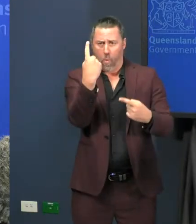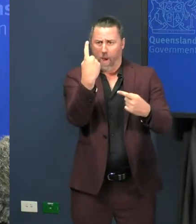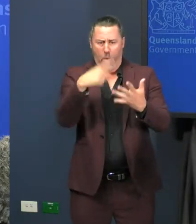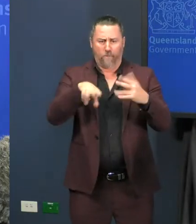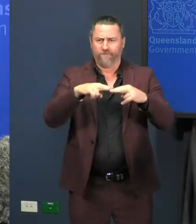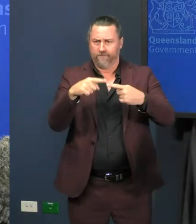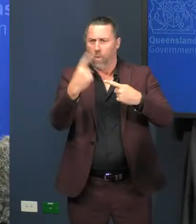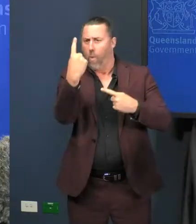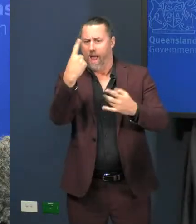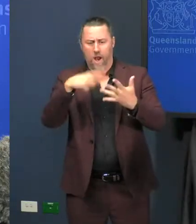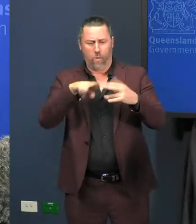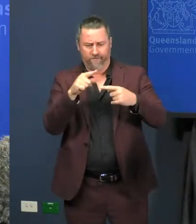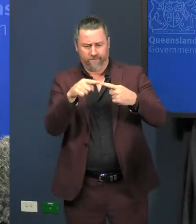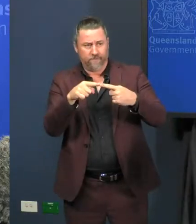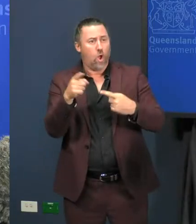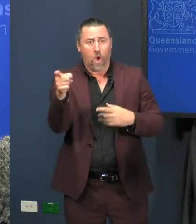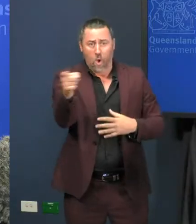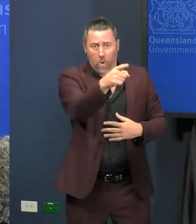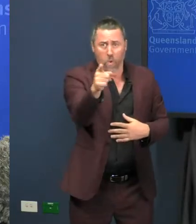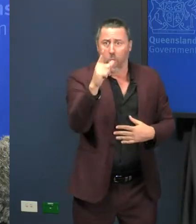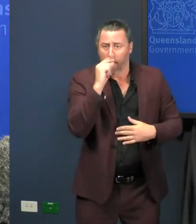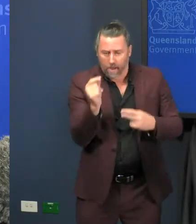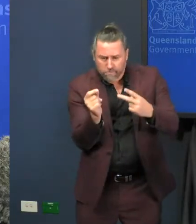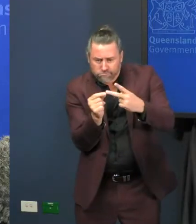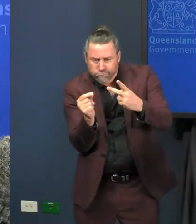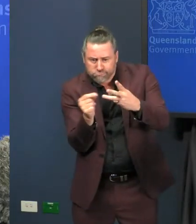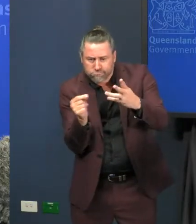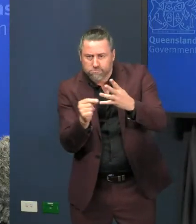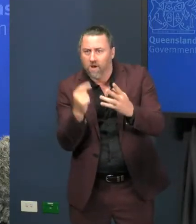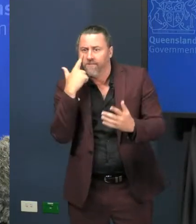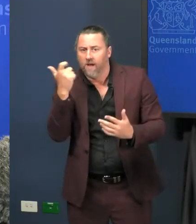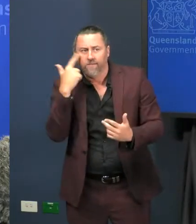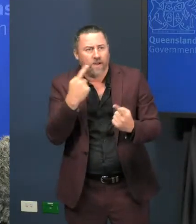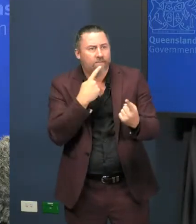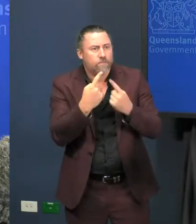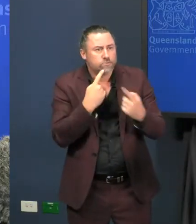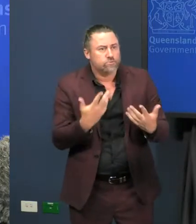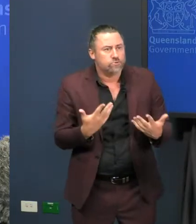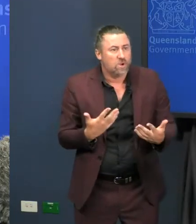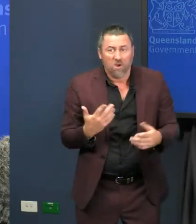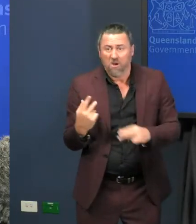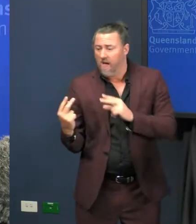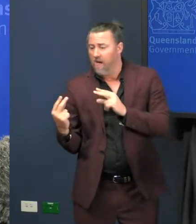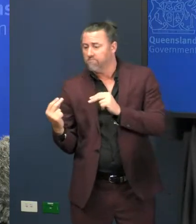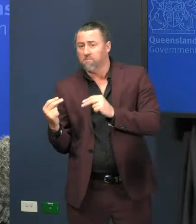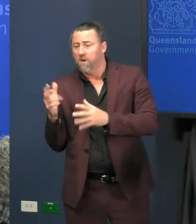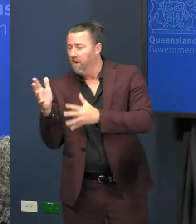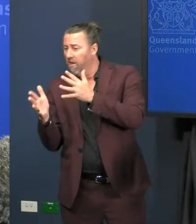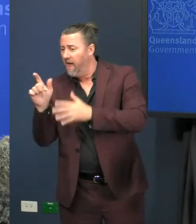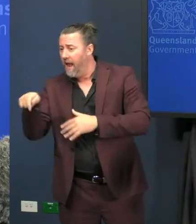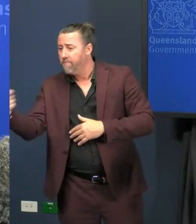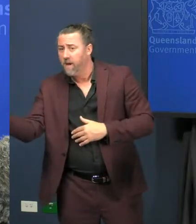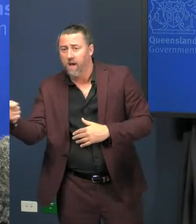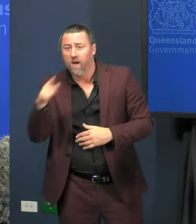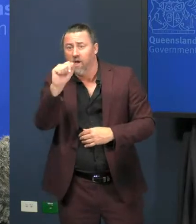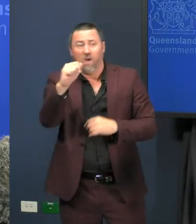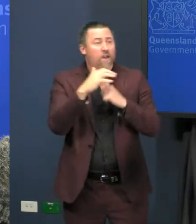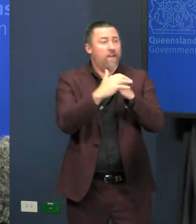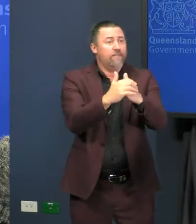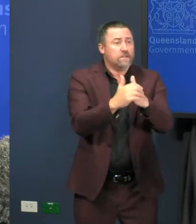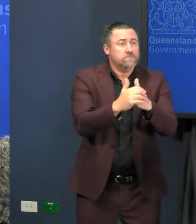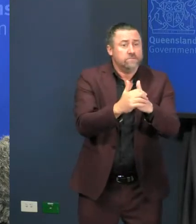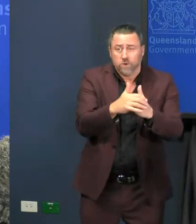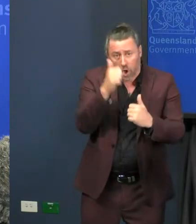opportunity to stay connected across whatever platform you can. And it might be speaking to your neighbour, it might be going onto the official government